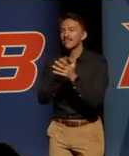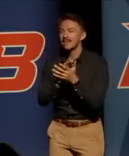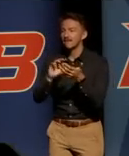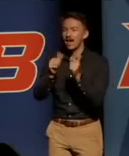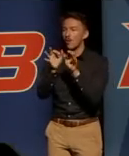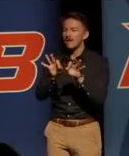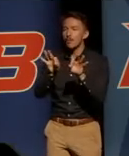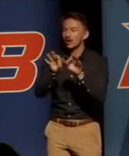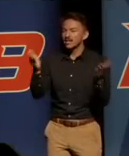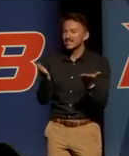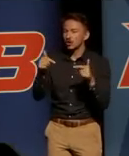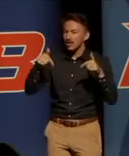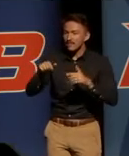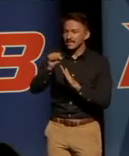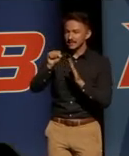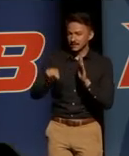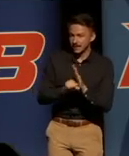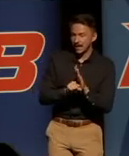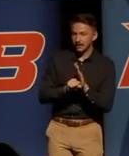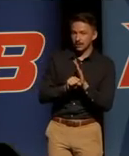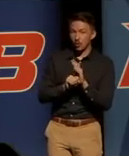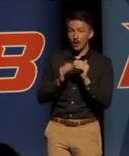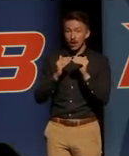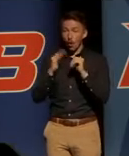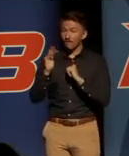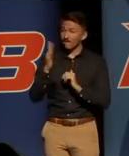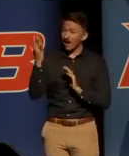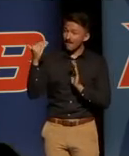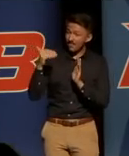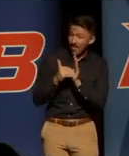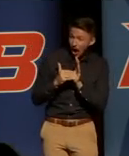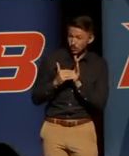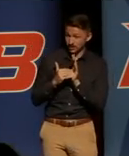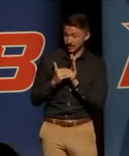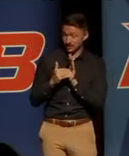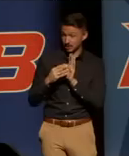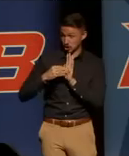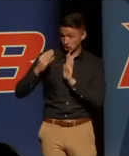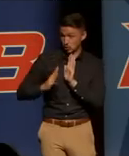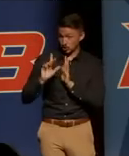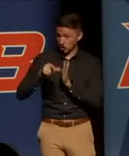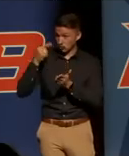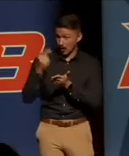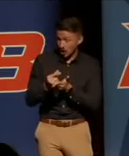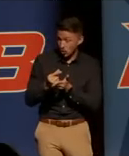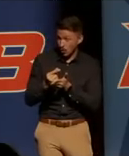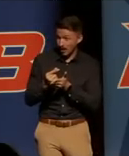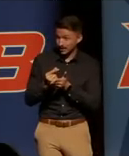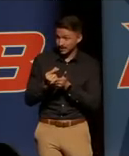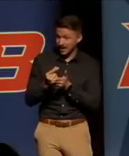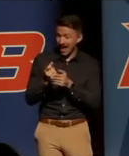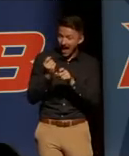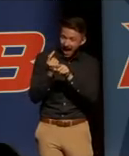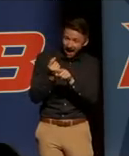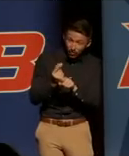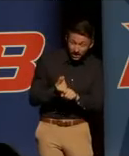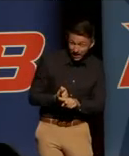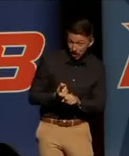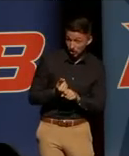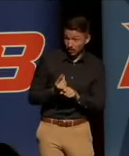we graduate over 5,000 students in that spring commencement that we had in